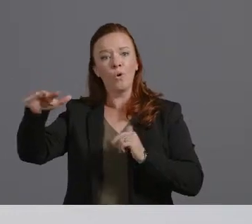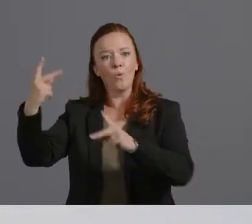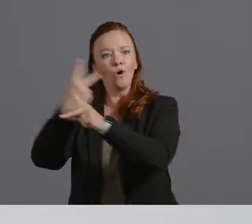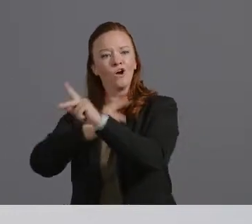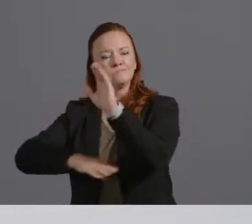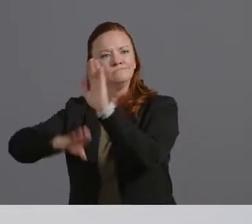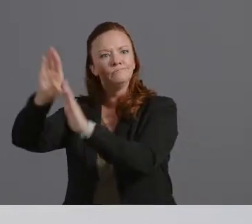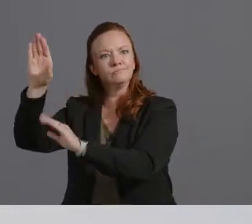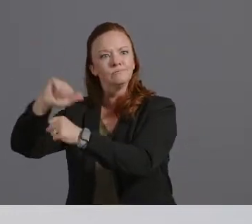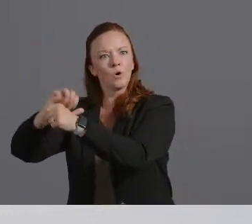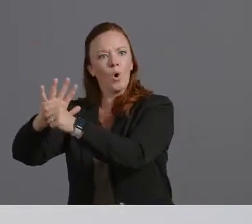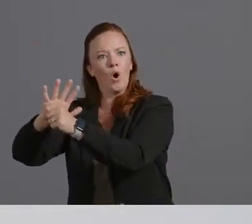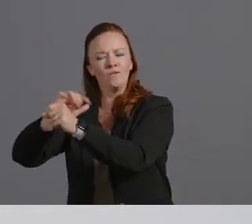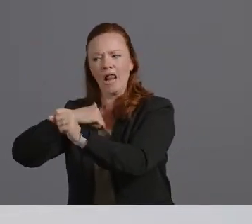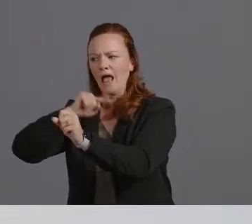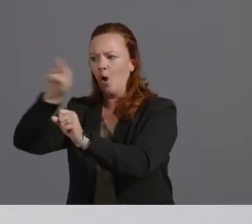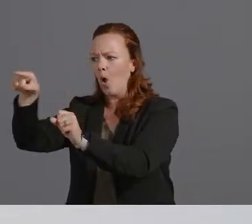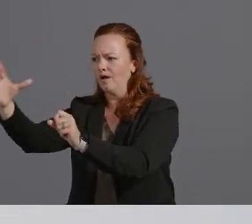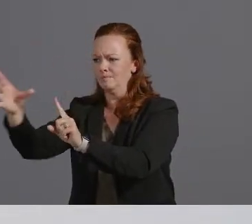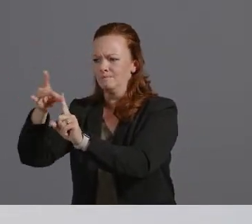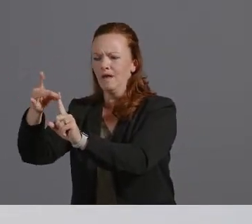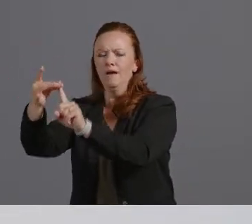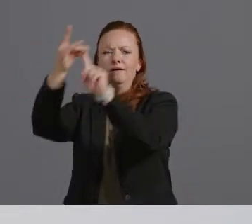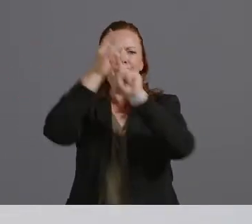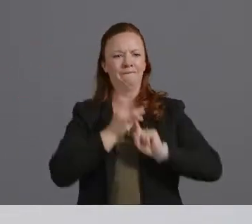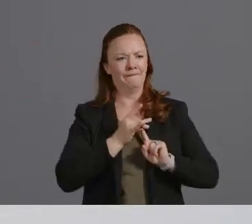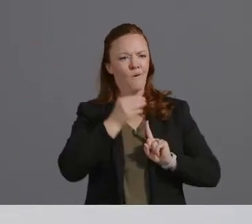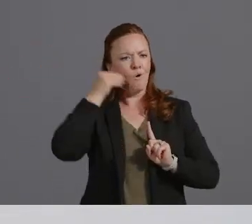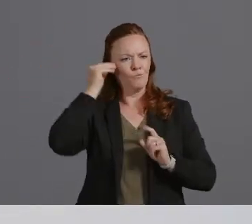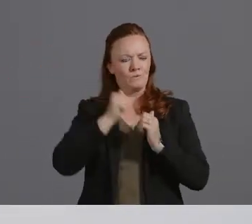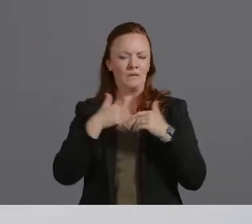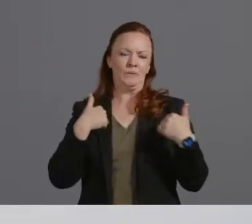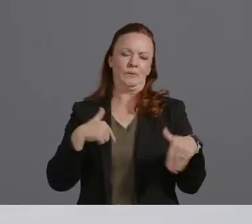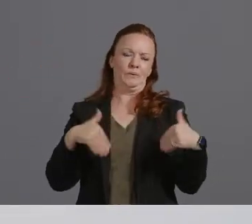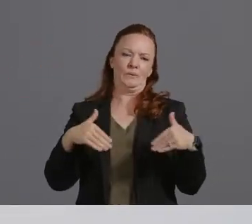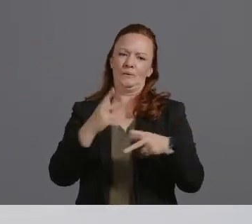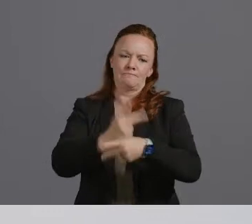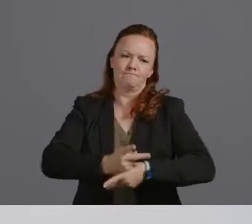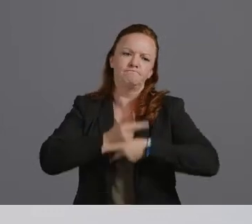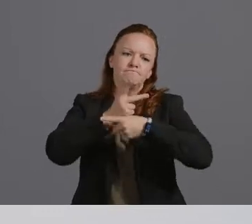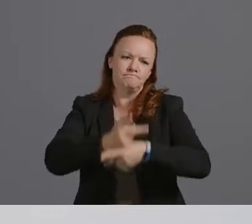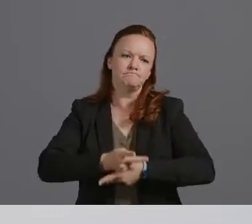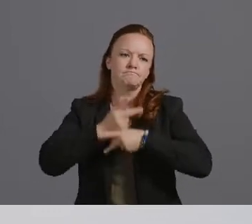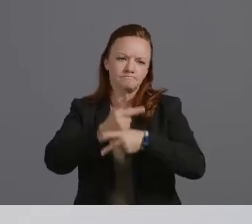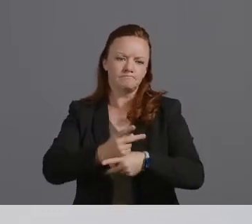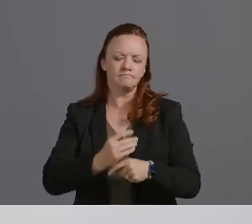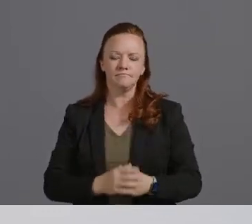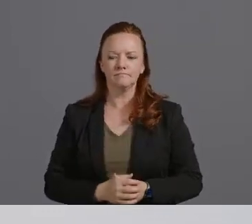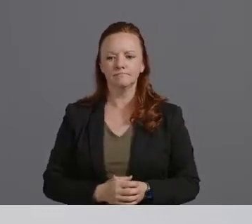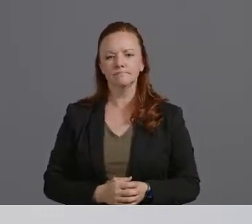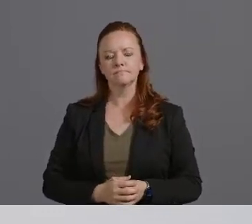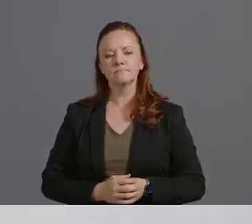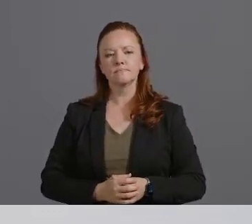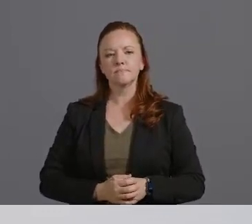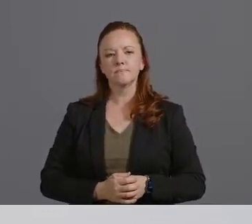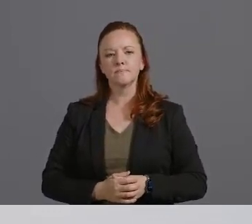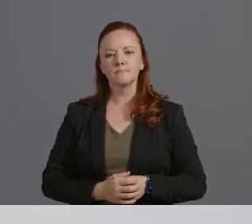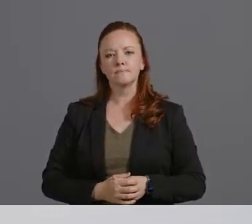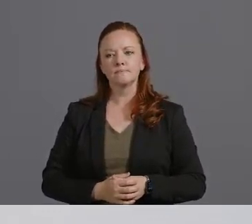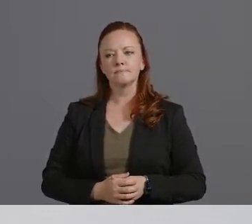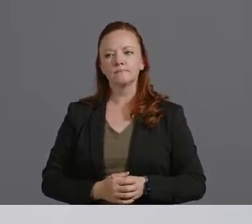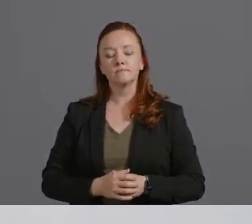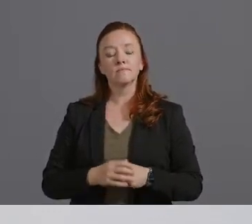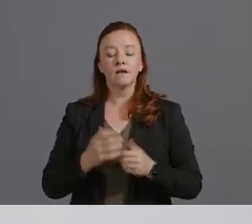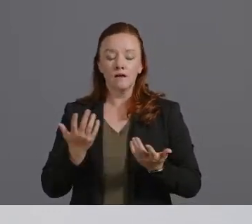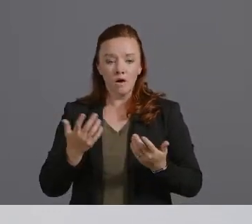then bringing it back. So we would just caution everybody, make sure that you're taking those simple precautions. But we didn't see a spike after